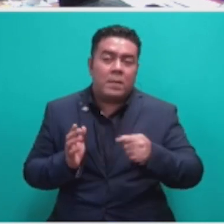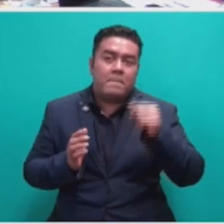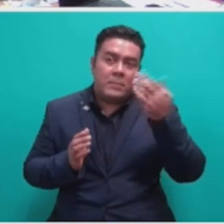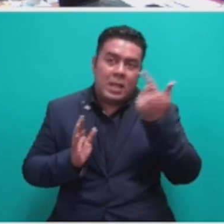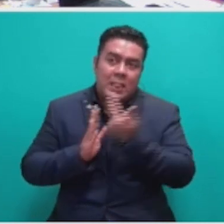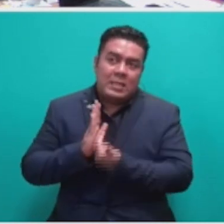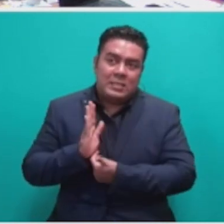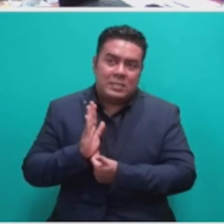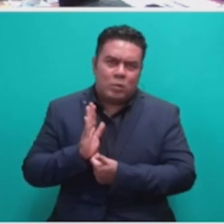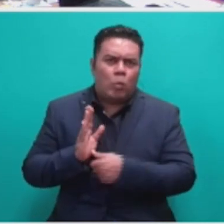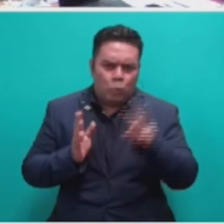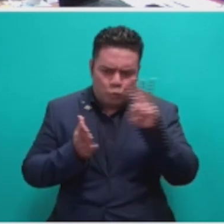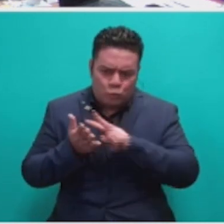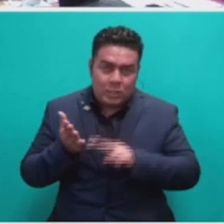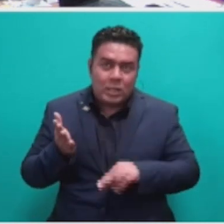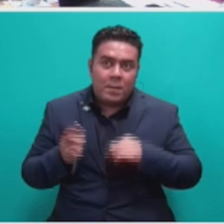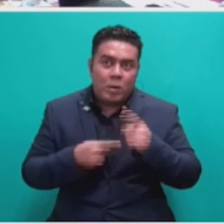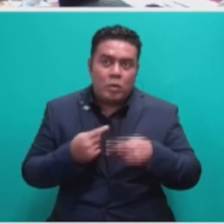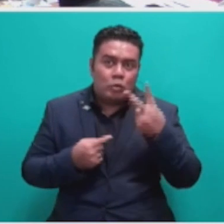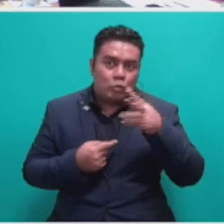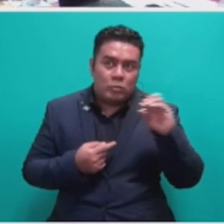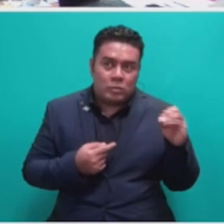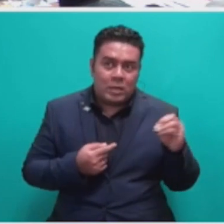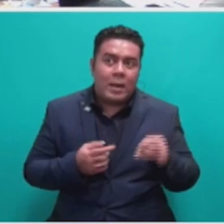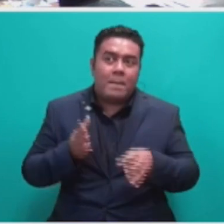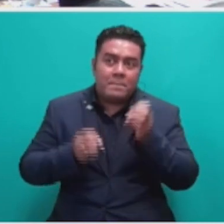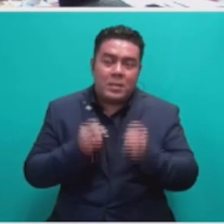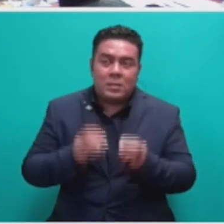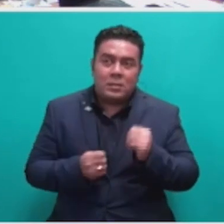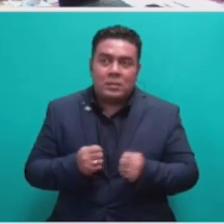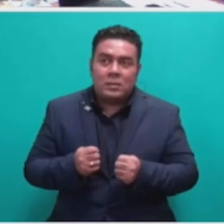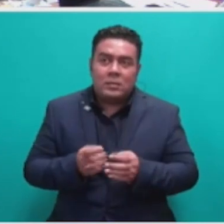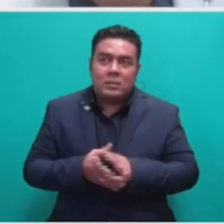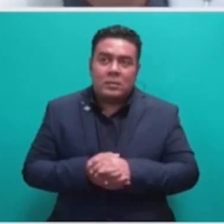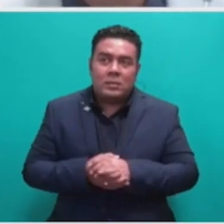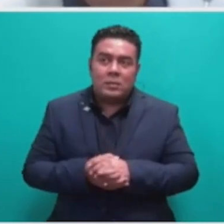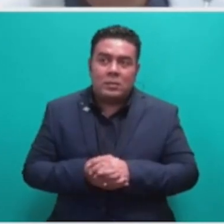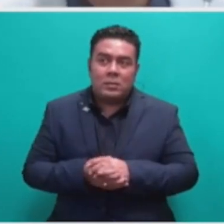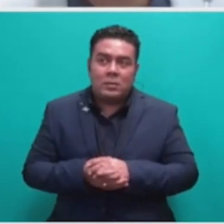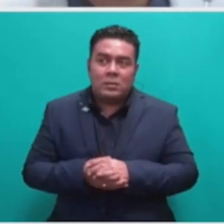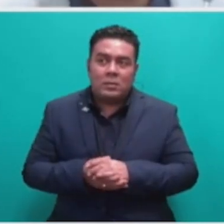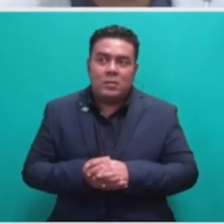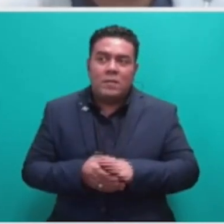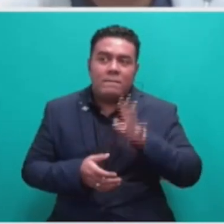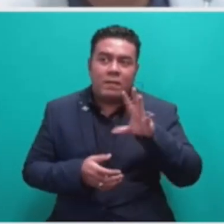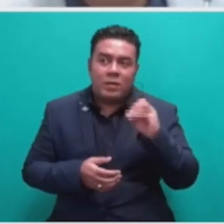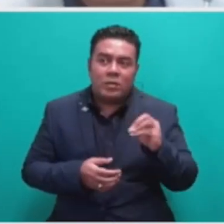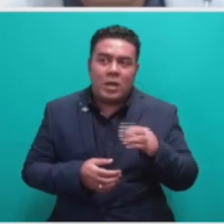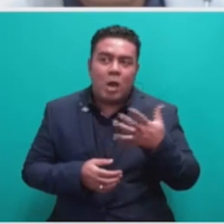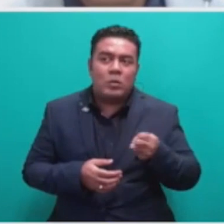So we look forward to reading about that 200. And the price of milk has gone down. He forgot to mention that it used to be 500 grams of milk. Now